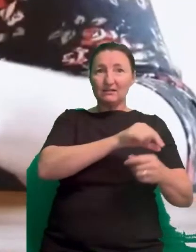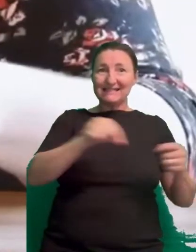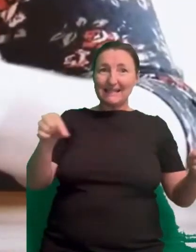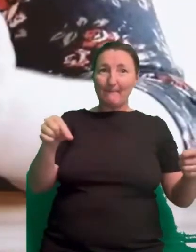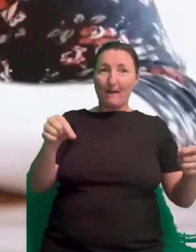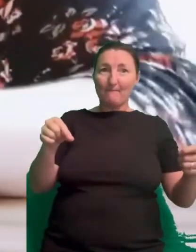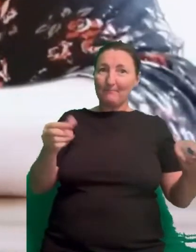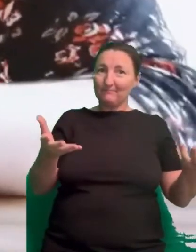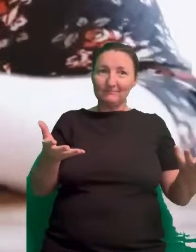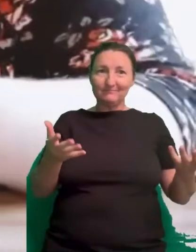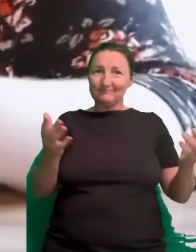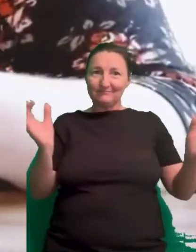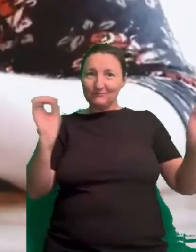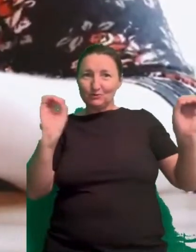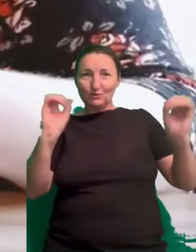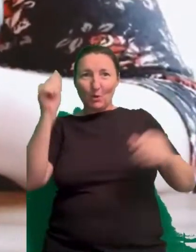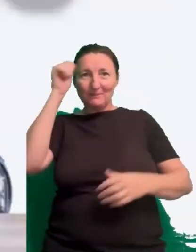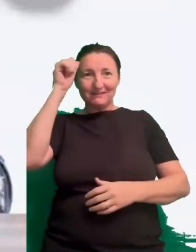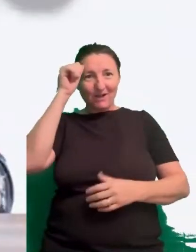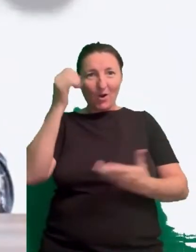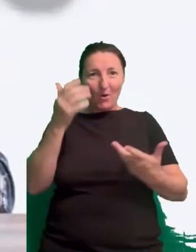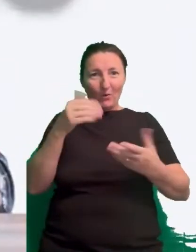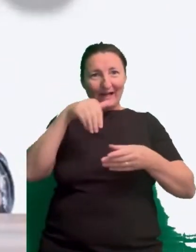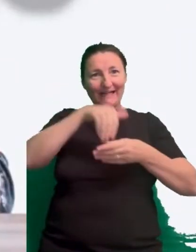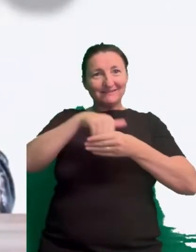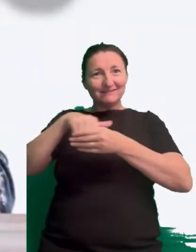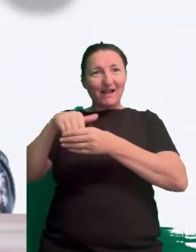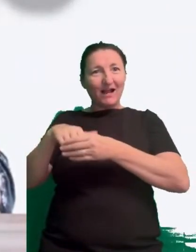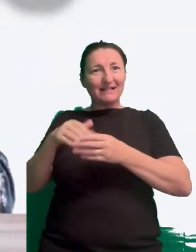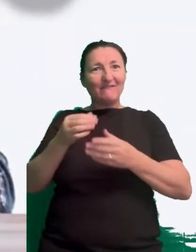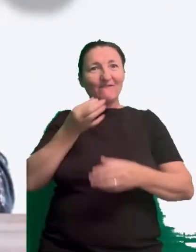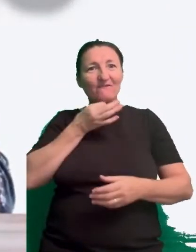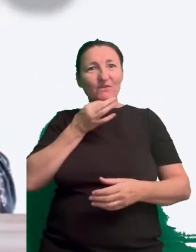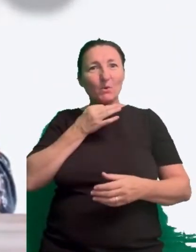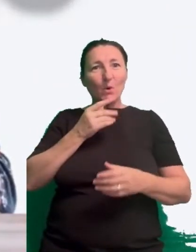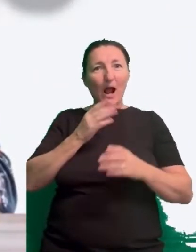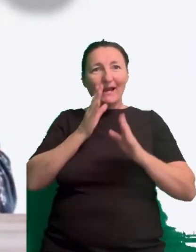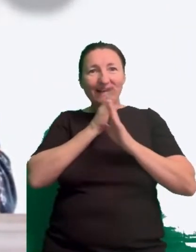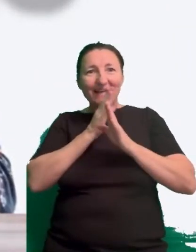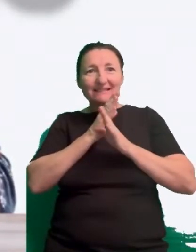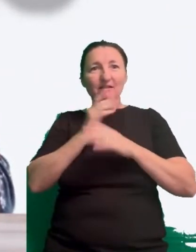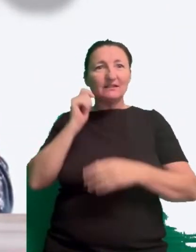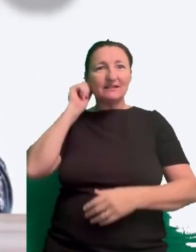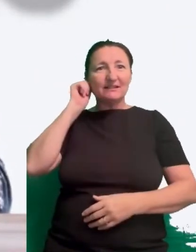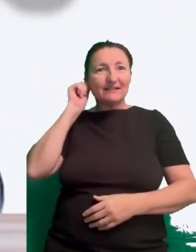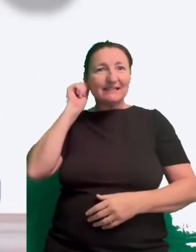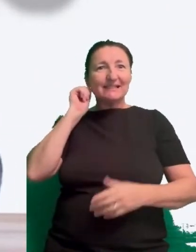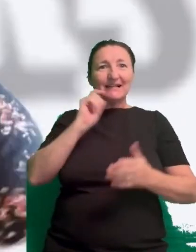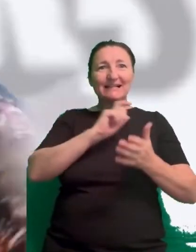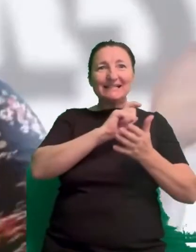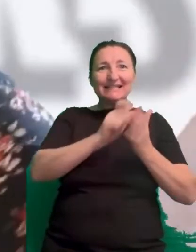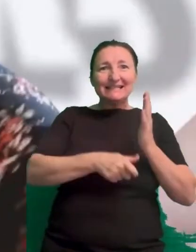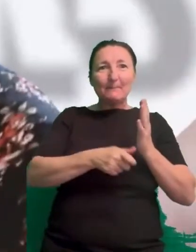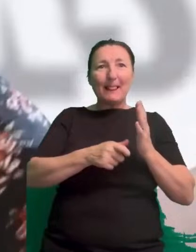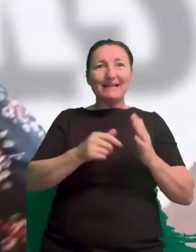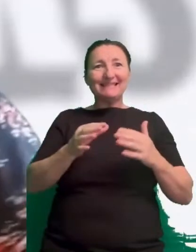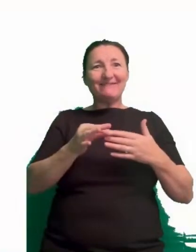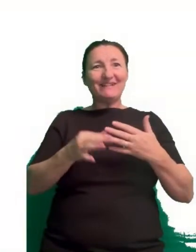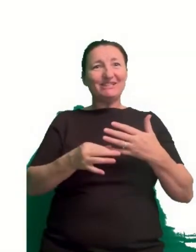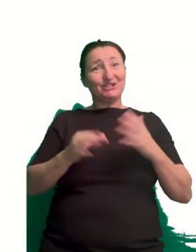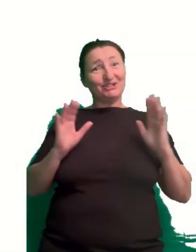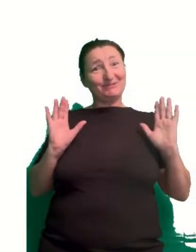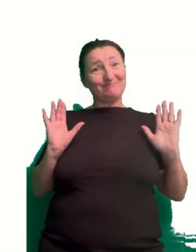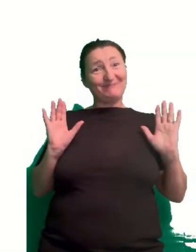carrying around a normal purse just like everyone else, but it has a small few sort of invisible accessibility features. That is